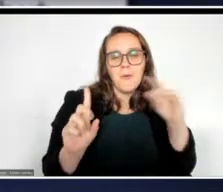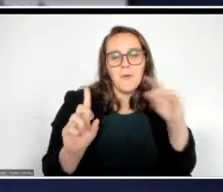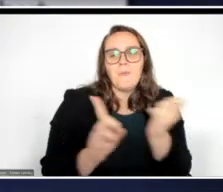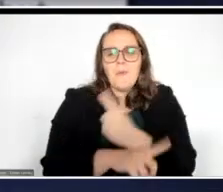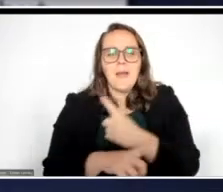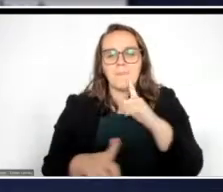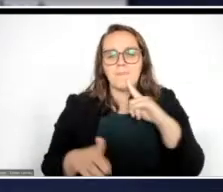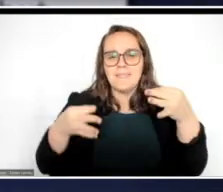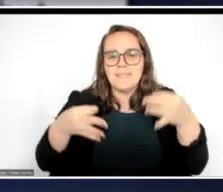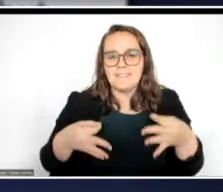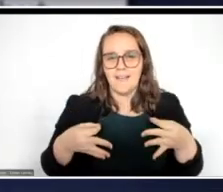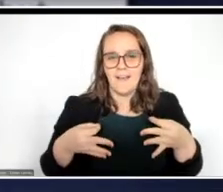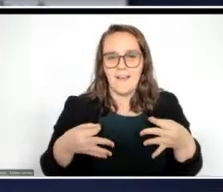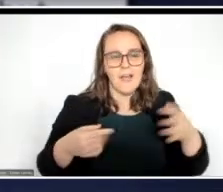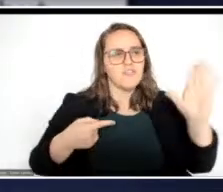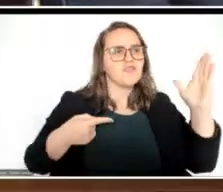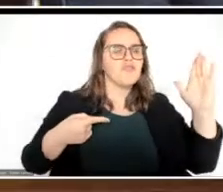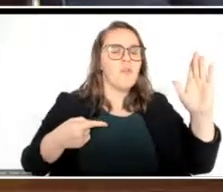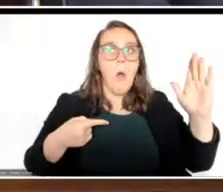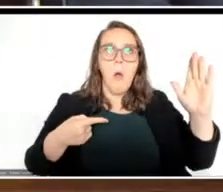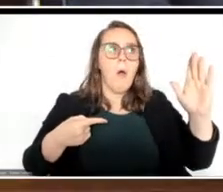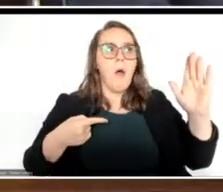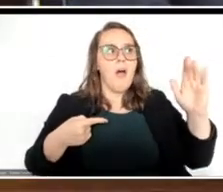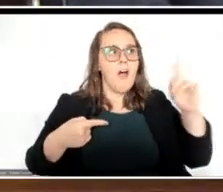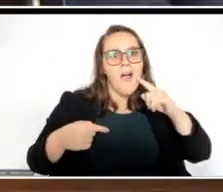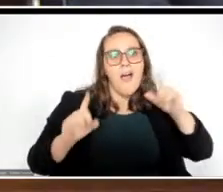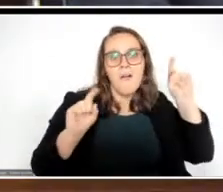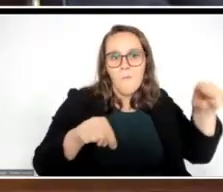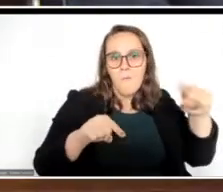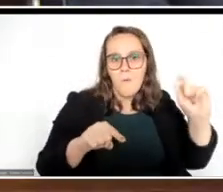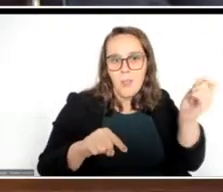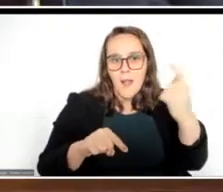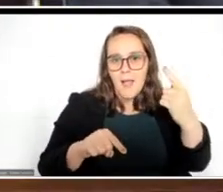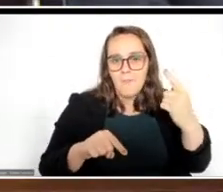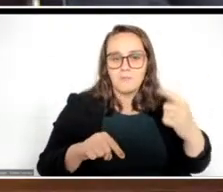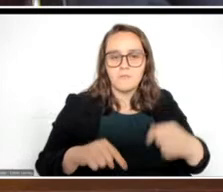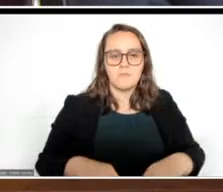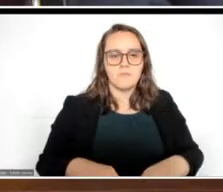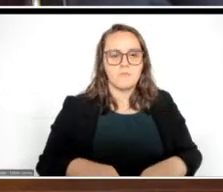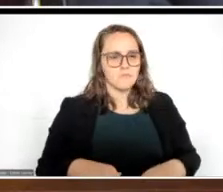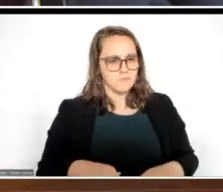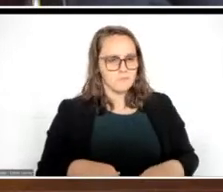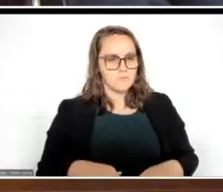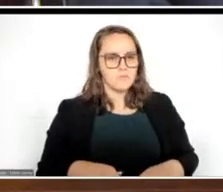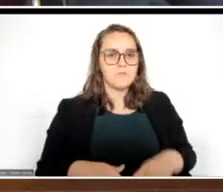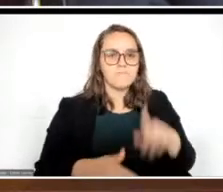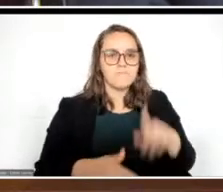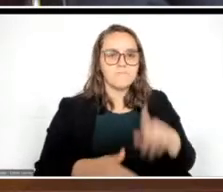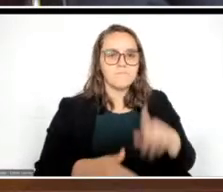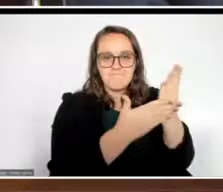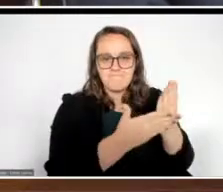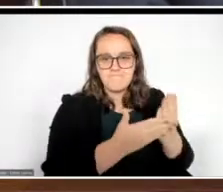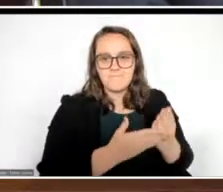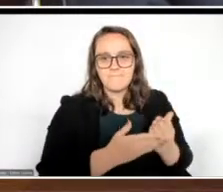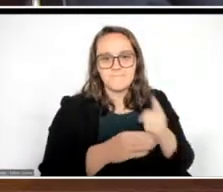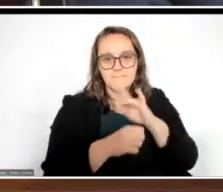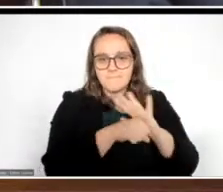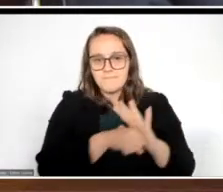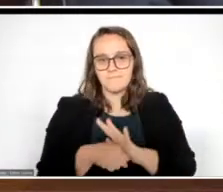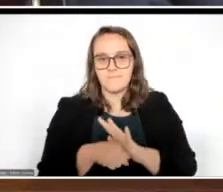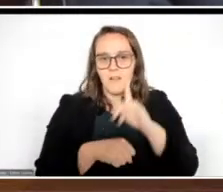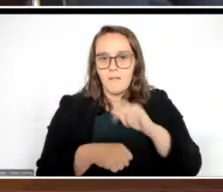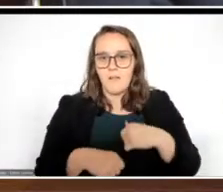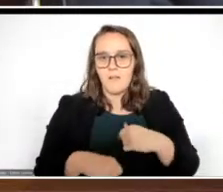these examples, the big lie, the pressure campaigns against state officials, the pressure campaign against the Department of Justice and his